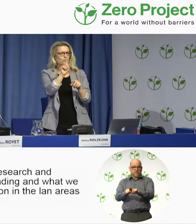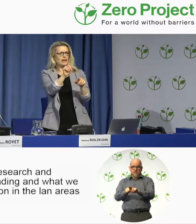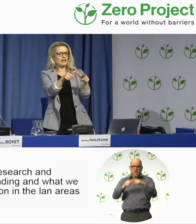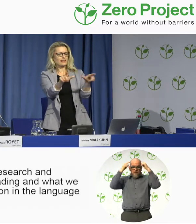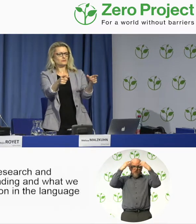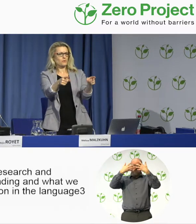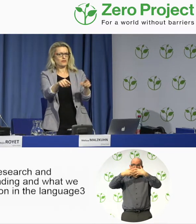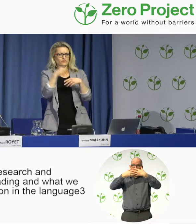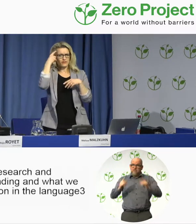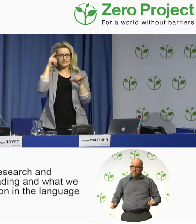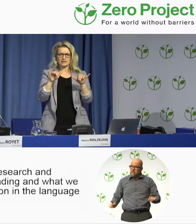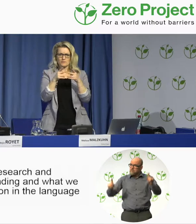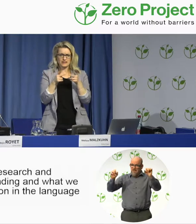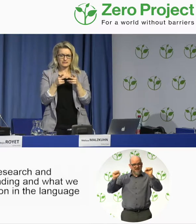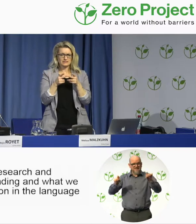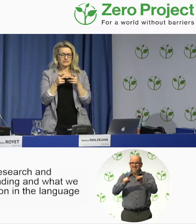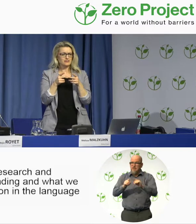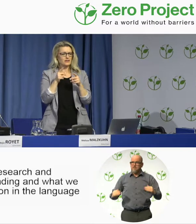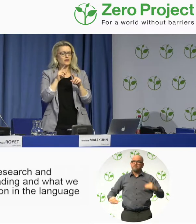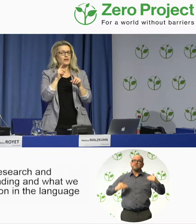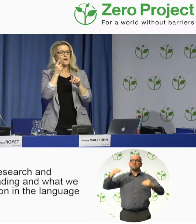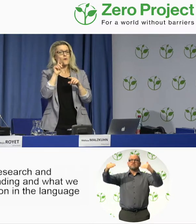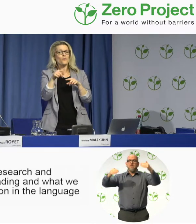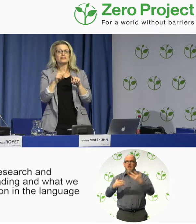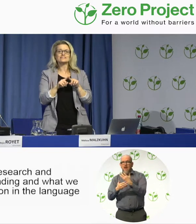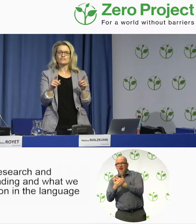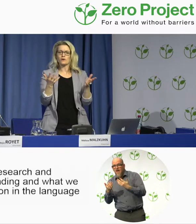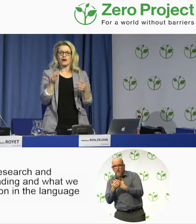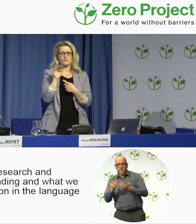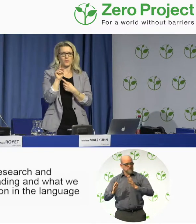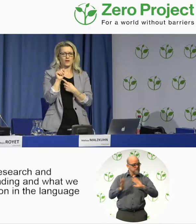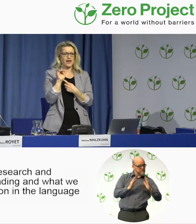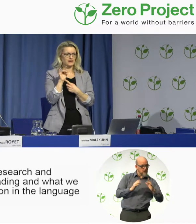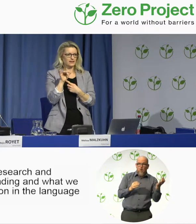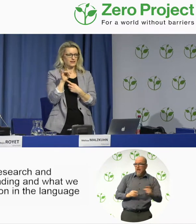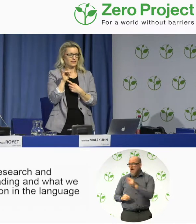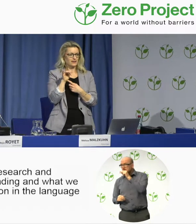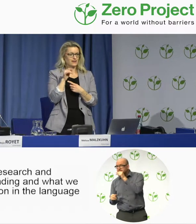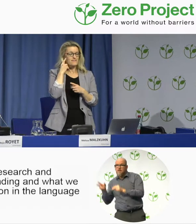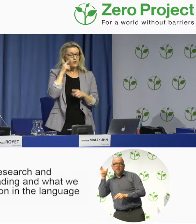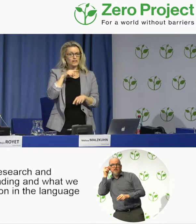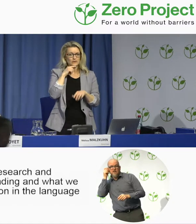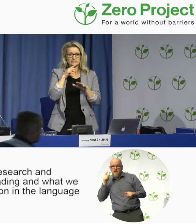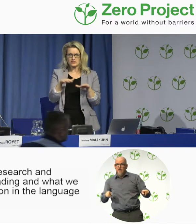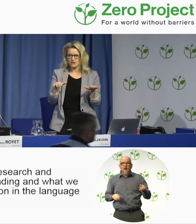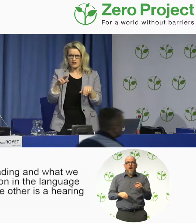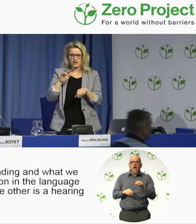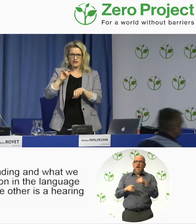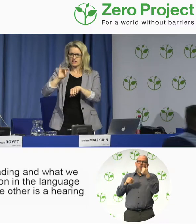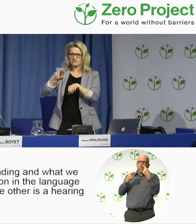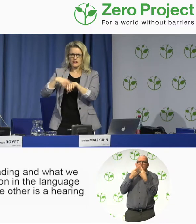One brain is from a deaf person, the other is from a hearing person. And what you see is that their brains are activated in the same exact